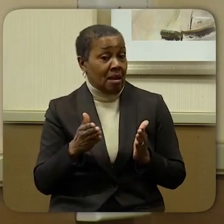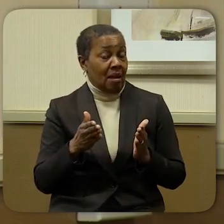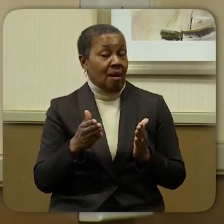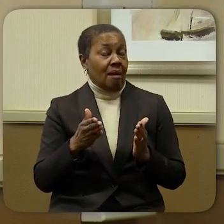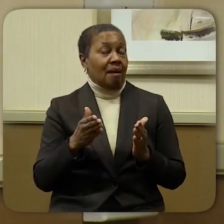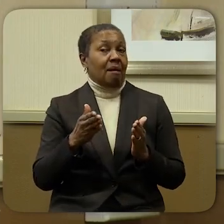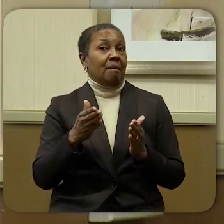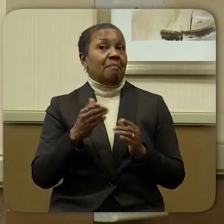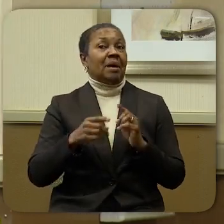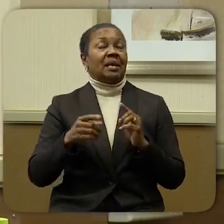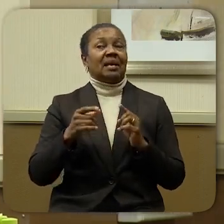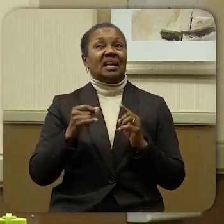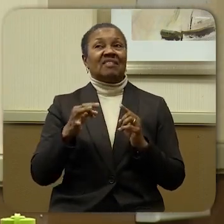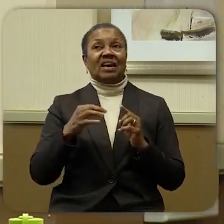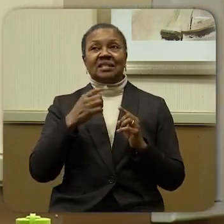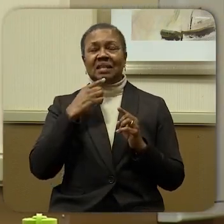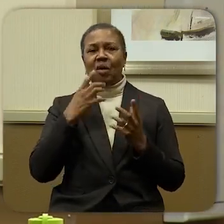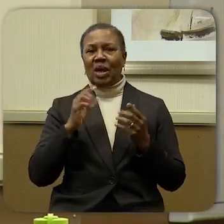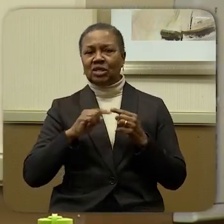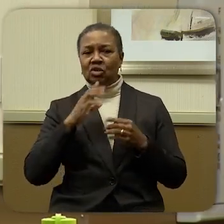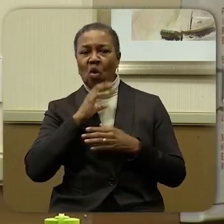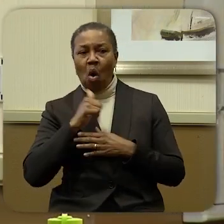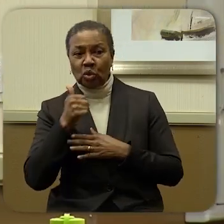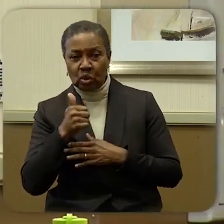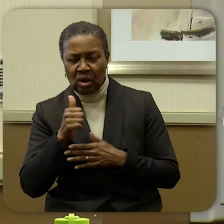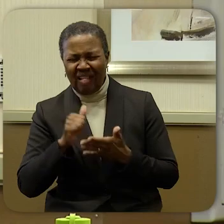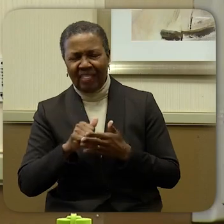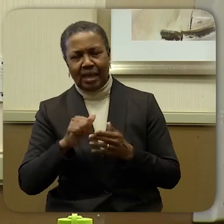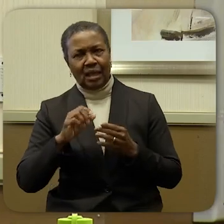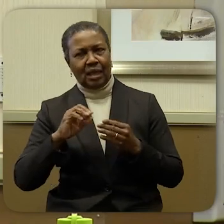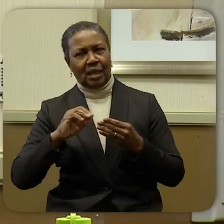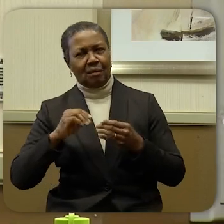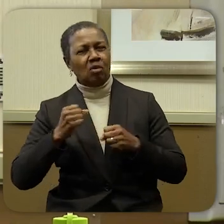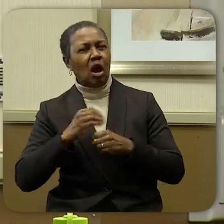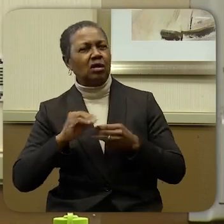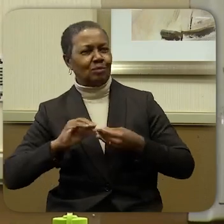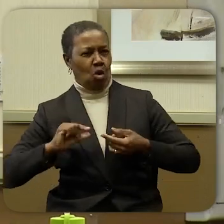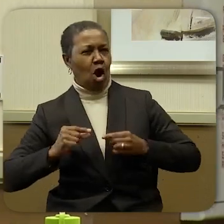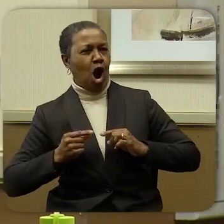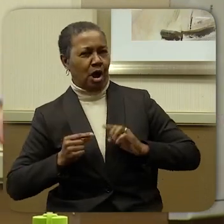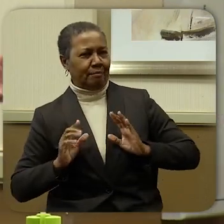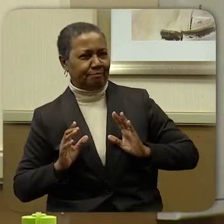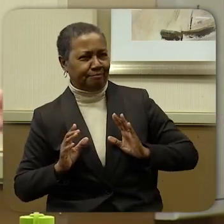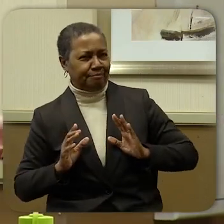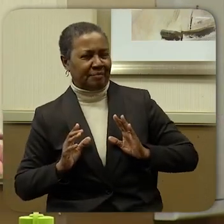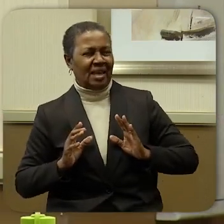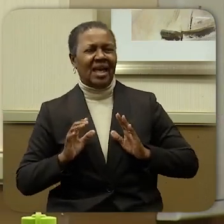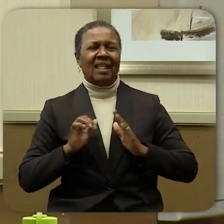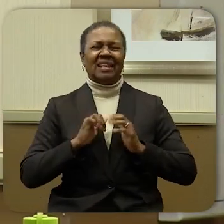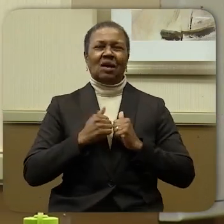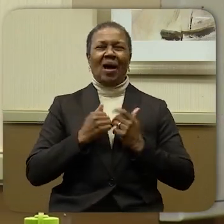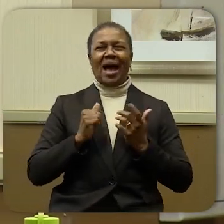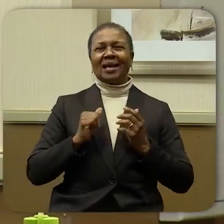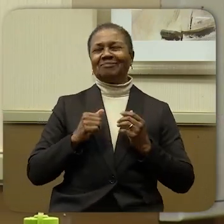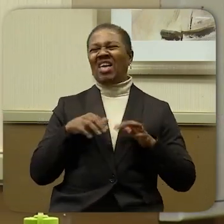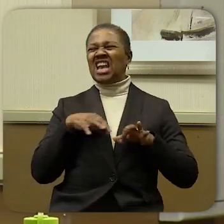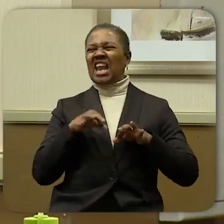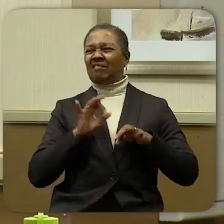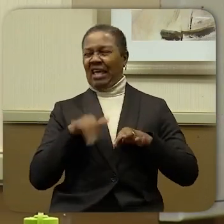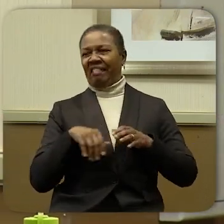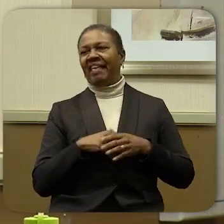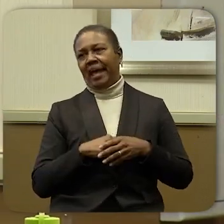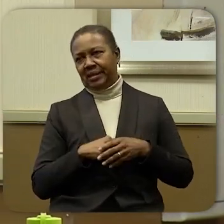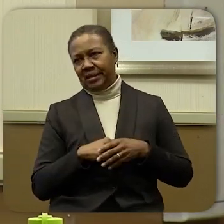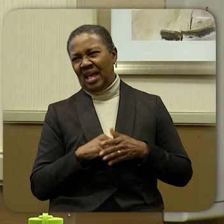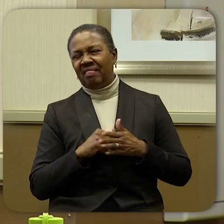older, till you really know, kind of thing. Just responding and respecting the words that they use for themselves now. So that's kind of how I navigate that,